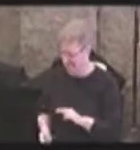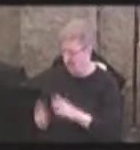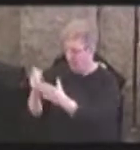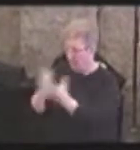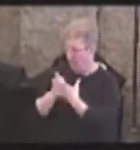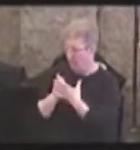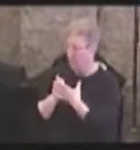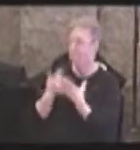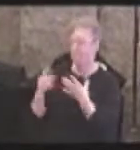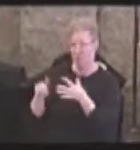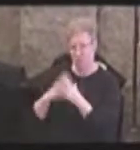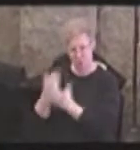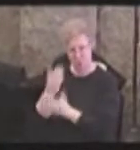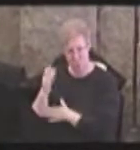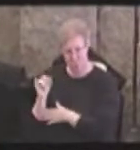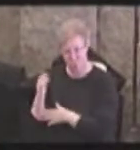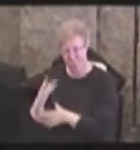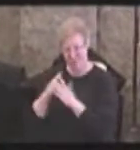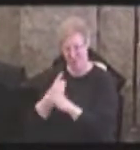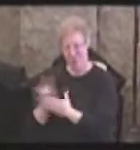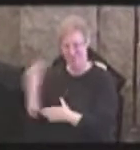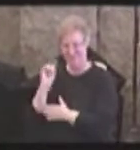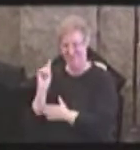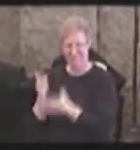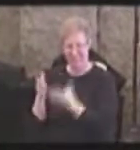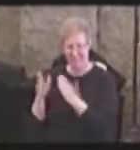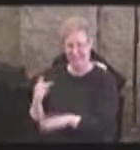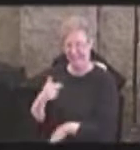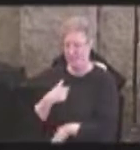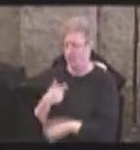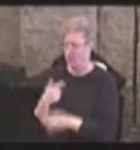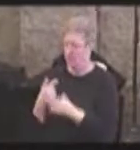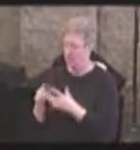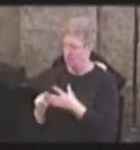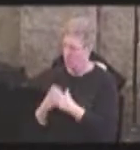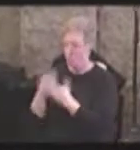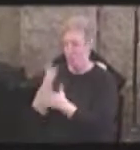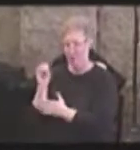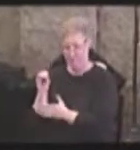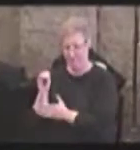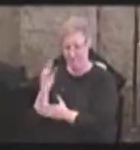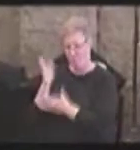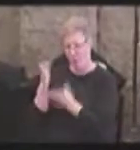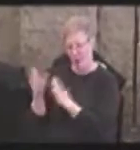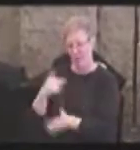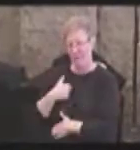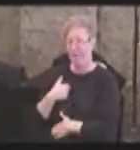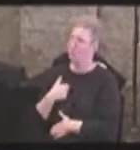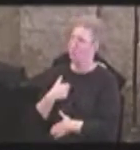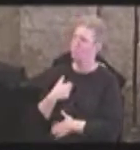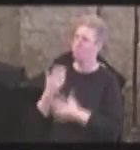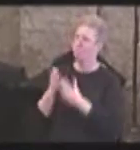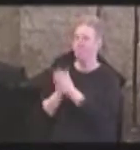job for myself, which I just started last week. It's allowed me to start up in the process of starting up a new company that's going to allow me to kind of drive